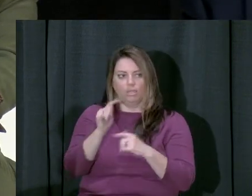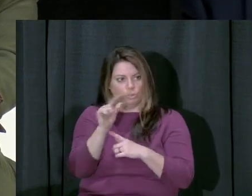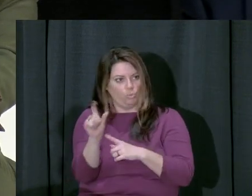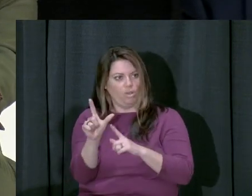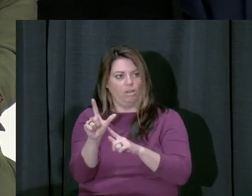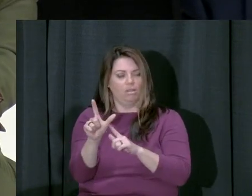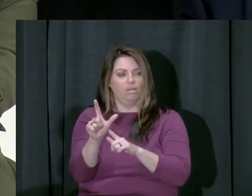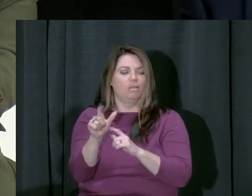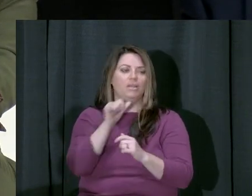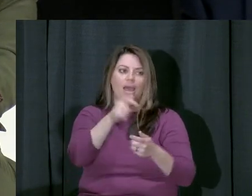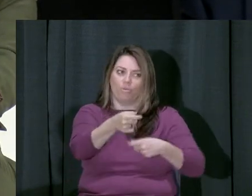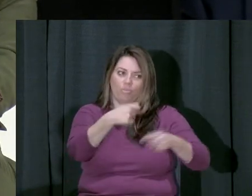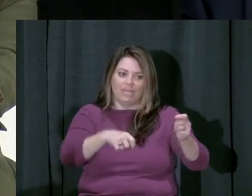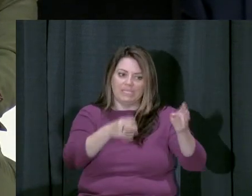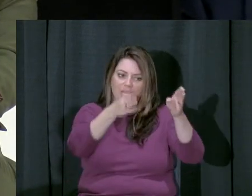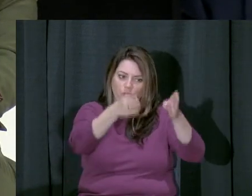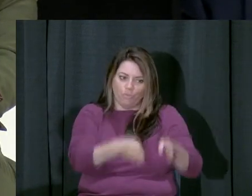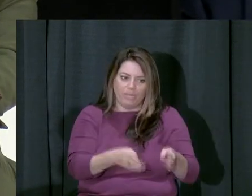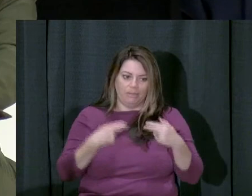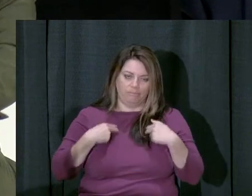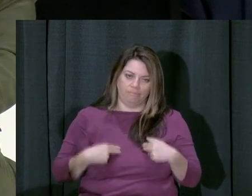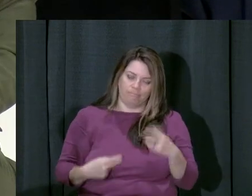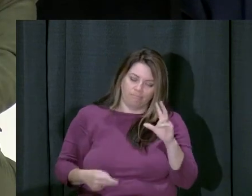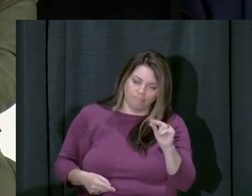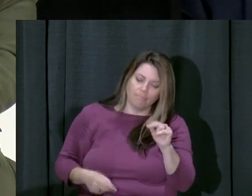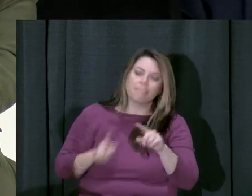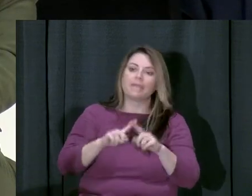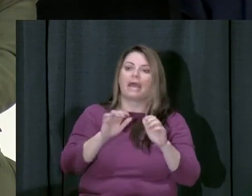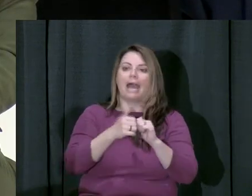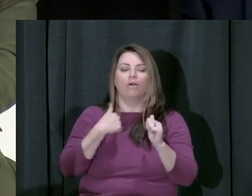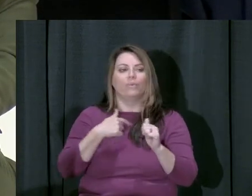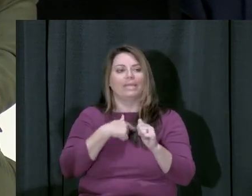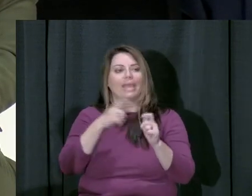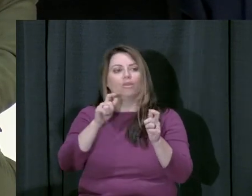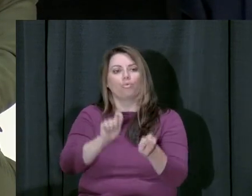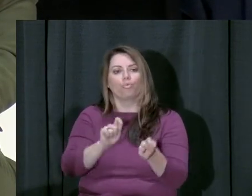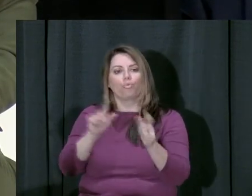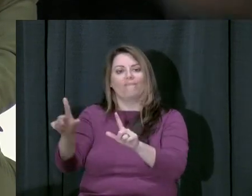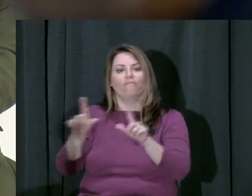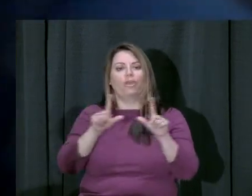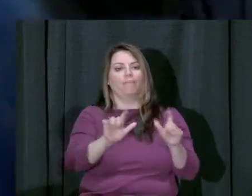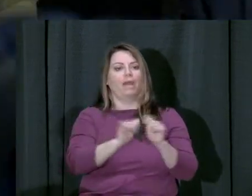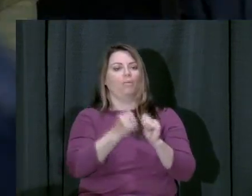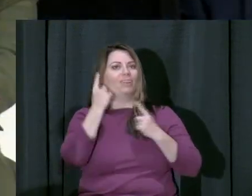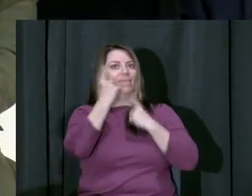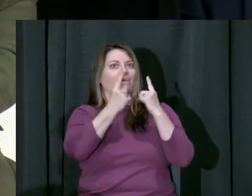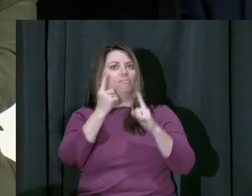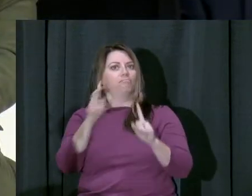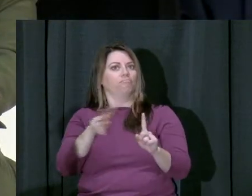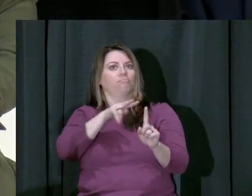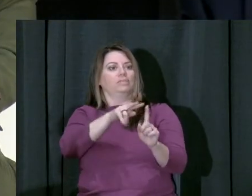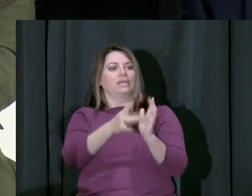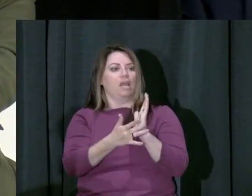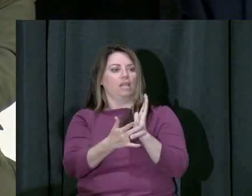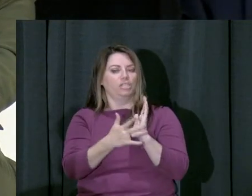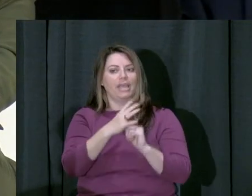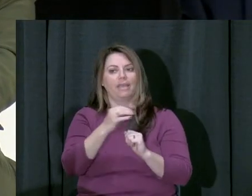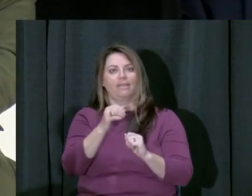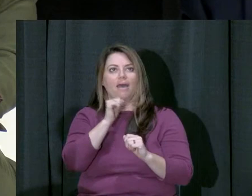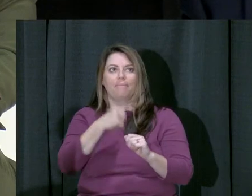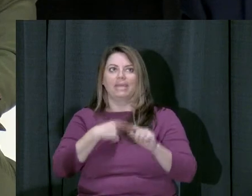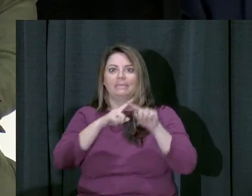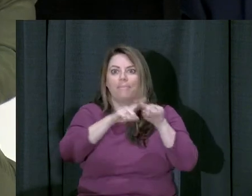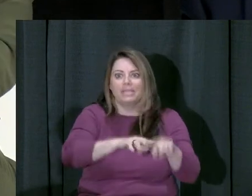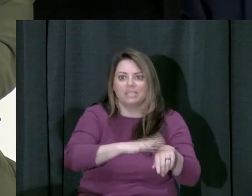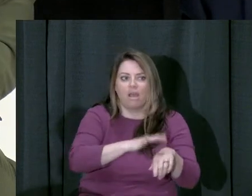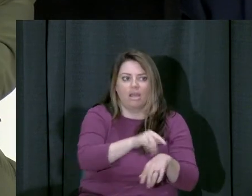replace a human being. So how can we sort of reframe how we think about technology and not sort of have a dependency on it and not put